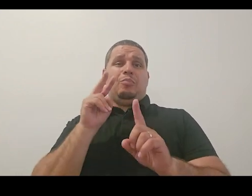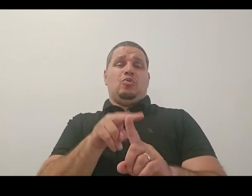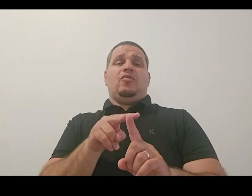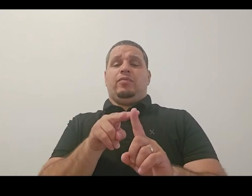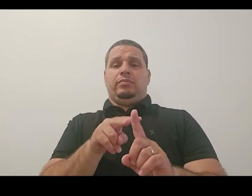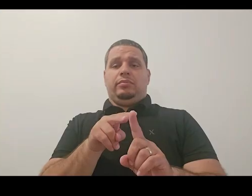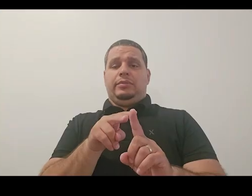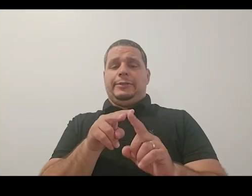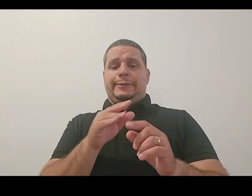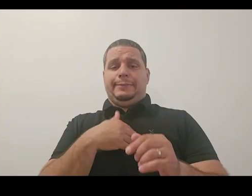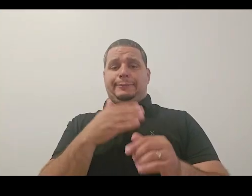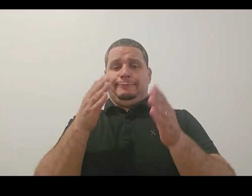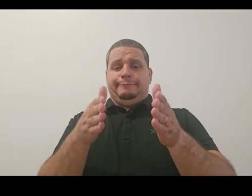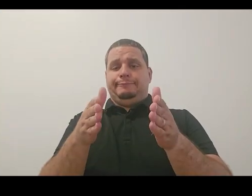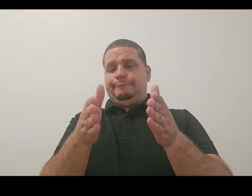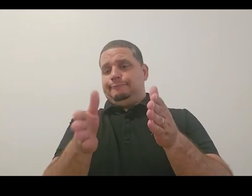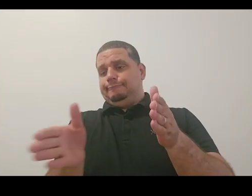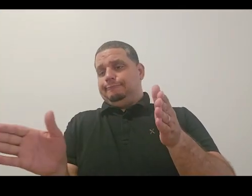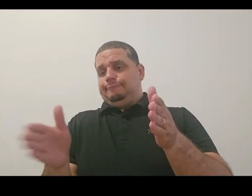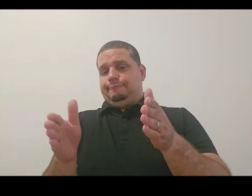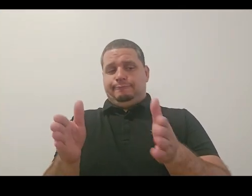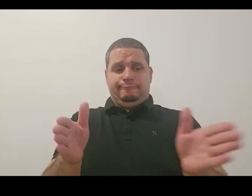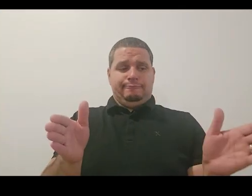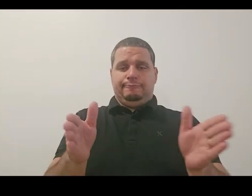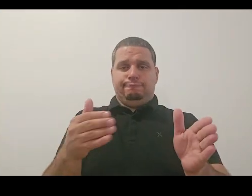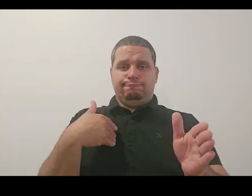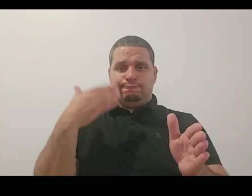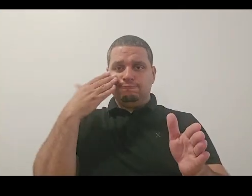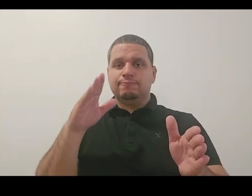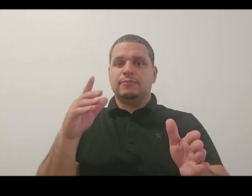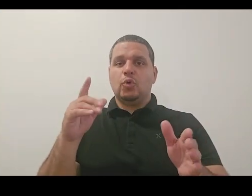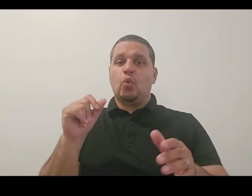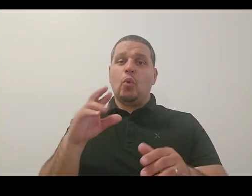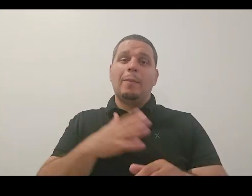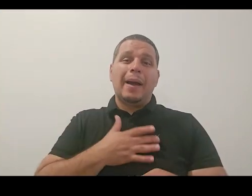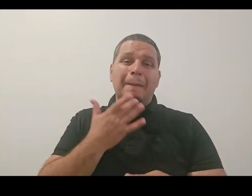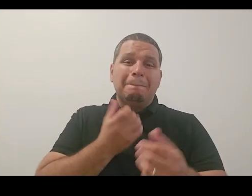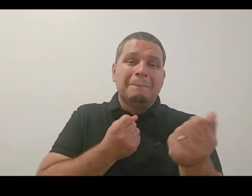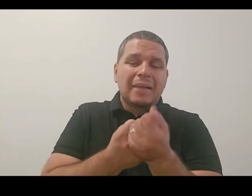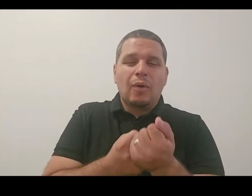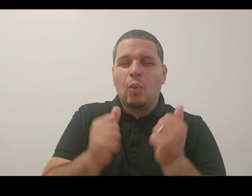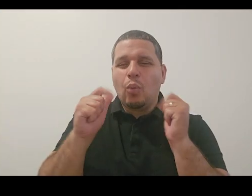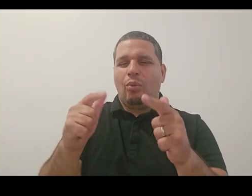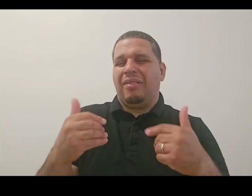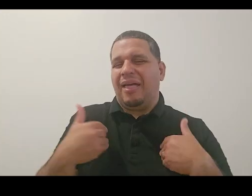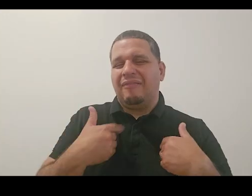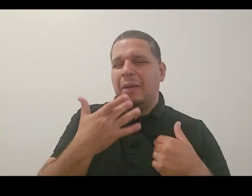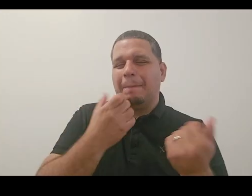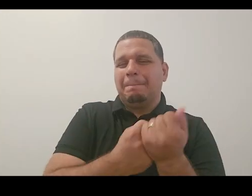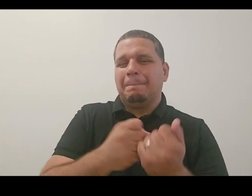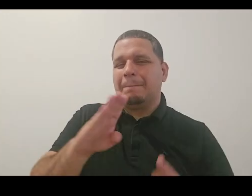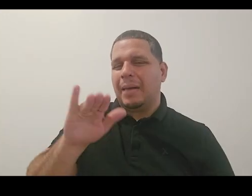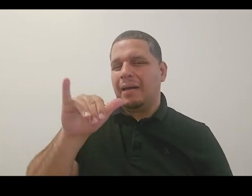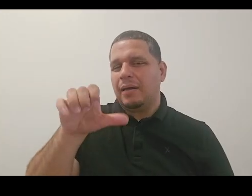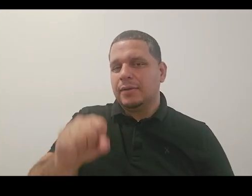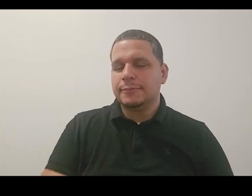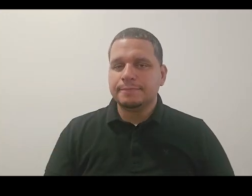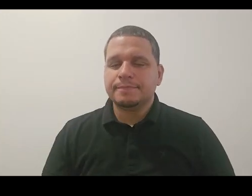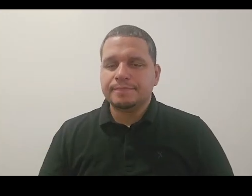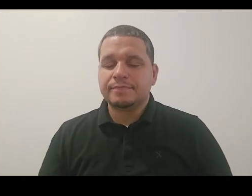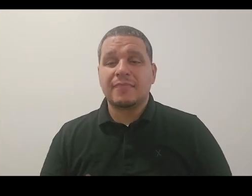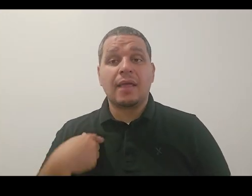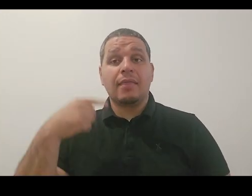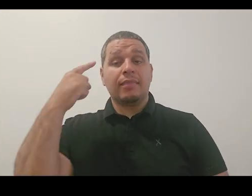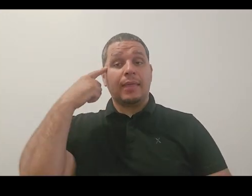of our purview, or our inherent biases, because we all have some kind of biases. So I